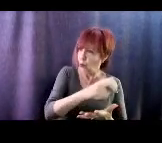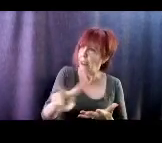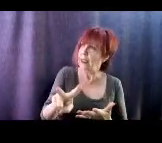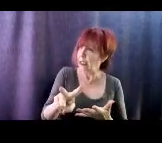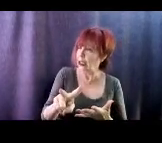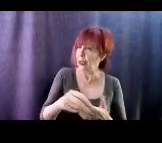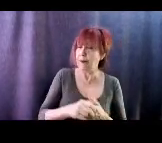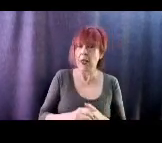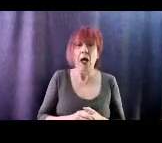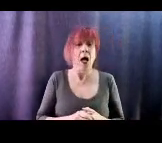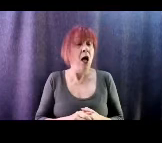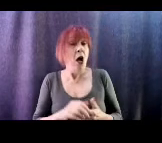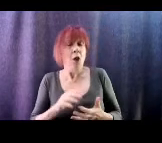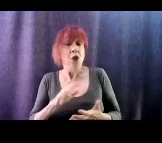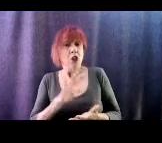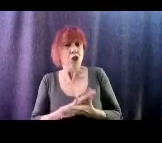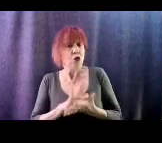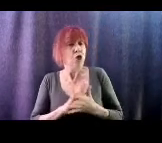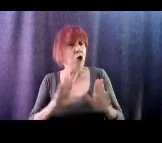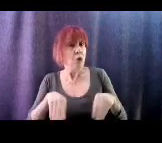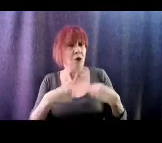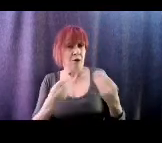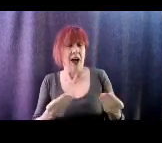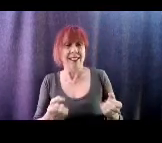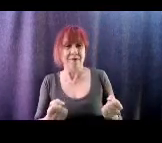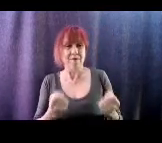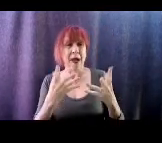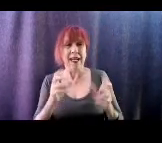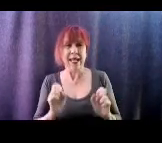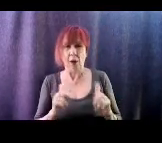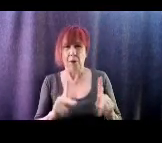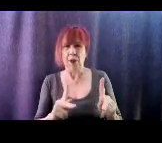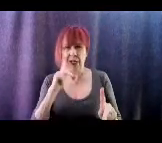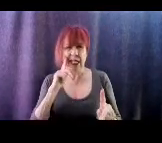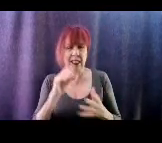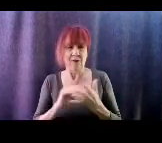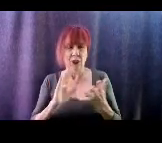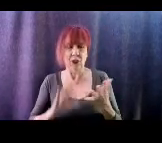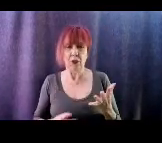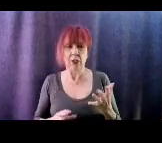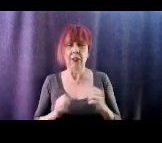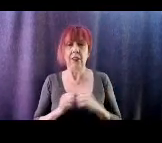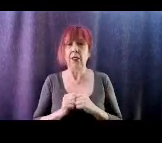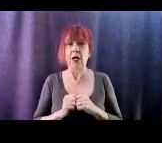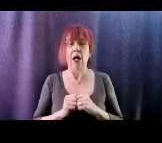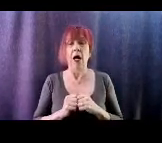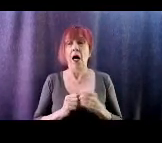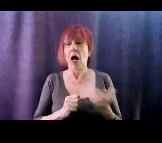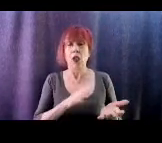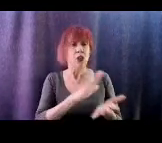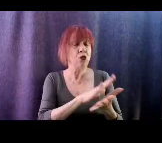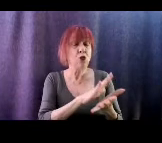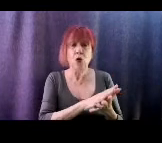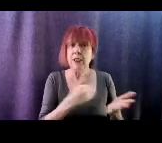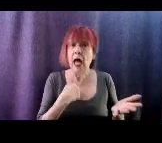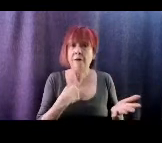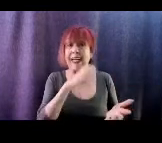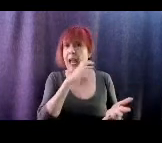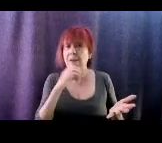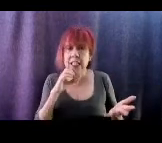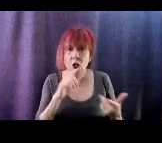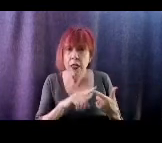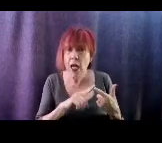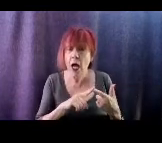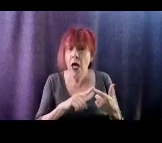the school does provide a lot of opportunities for students. There is all kinds of work in the cafeteria, either helping in the kitchen or out